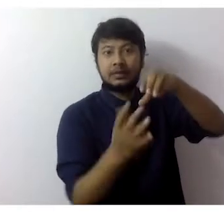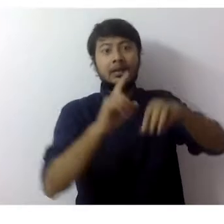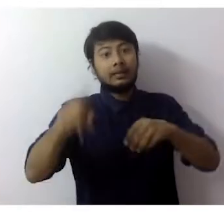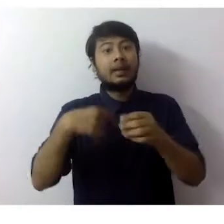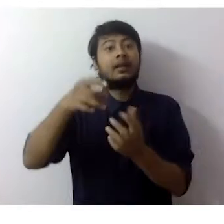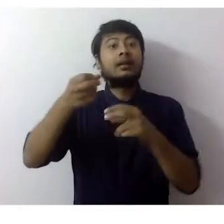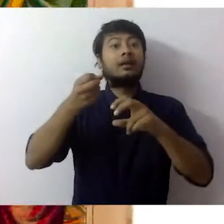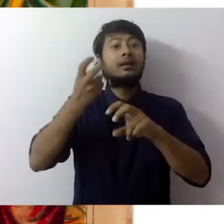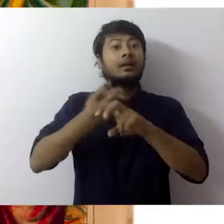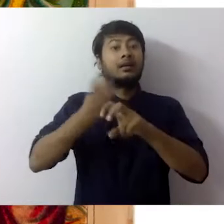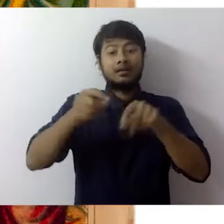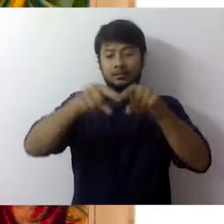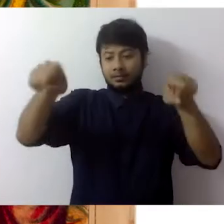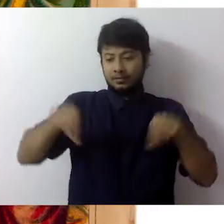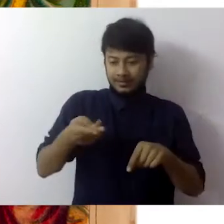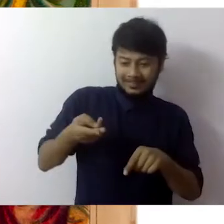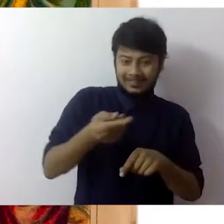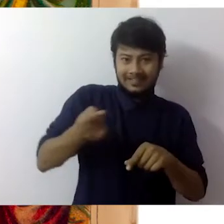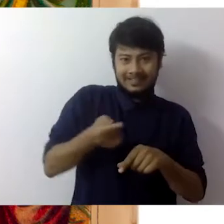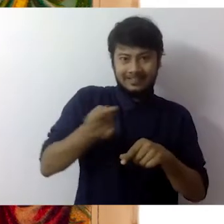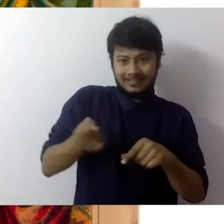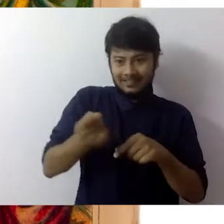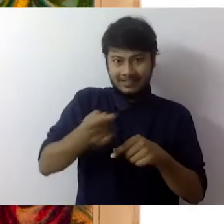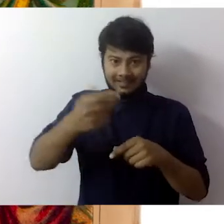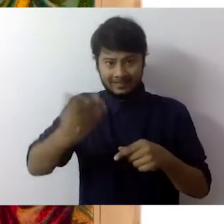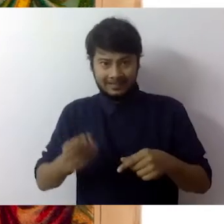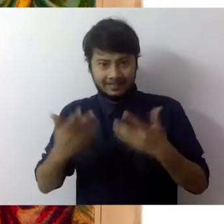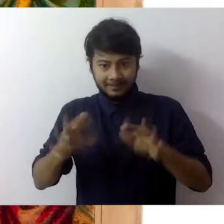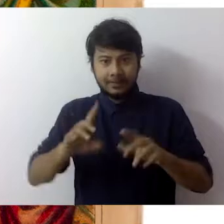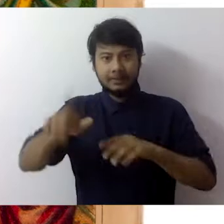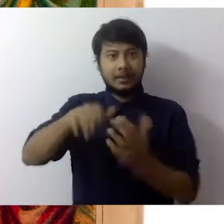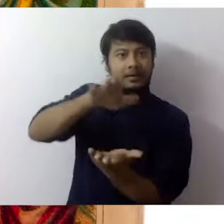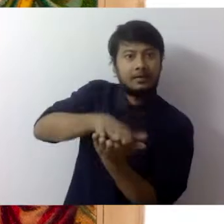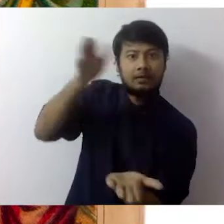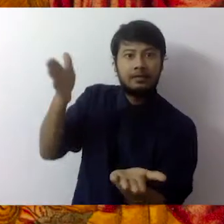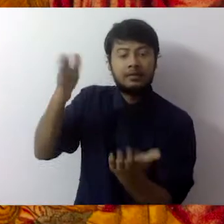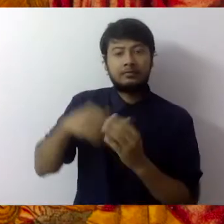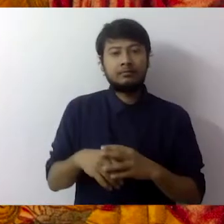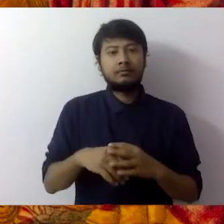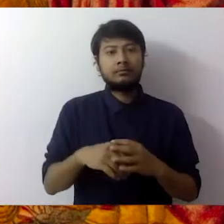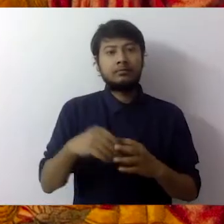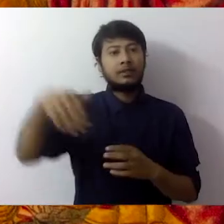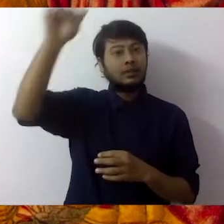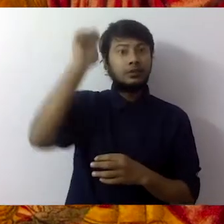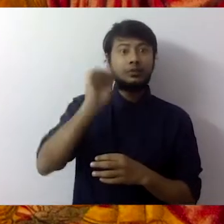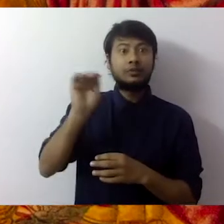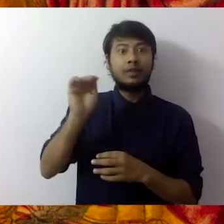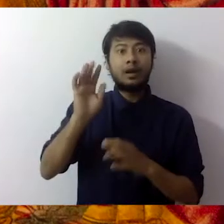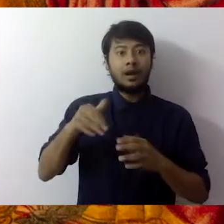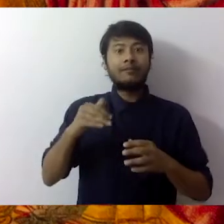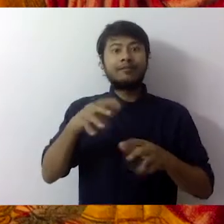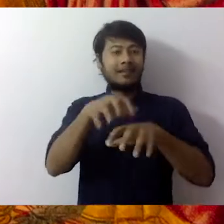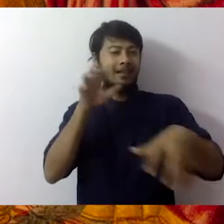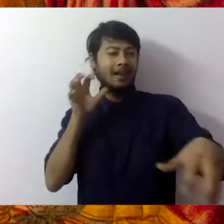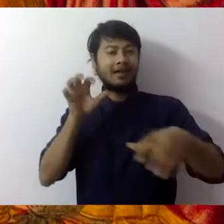an excellent example. Shiva, wearing a lion skin wrap and holding a Trishula, stands in front of Annapurna